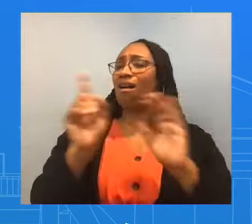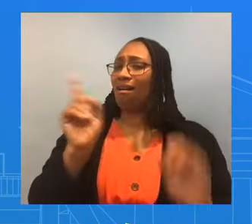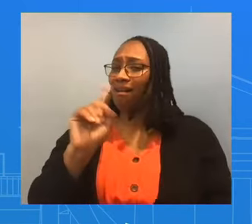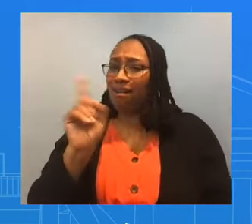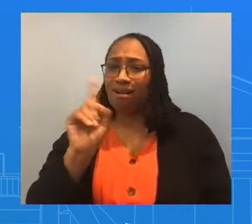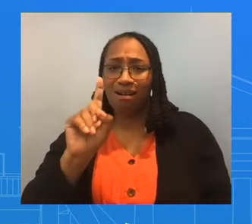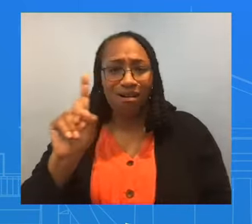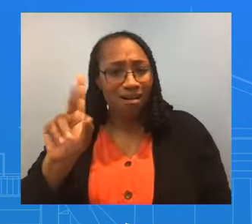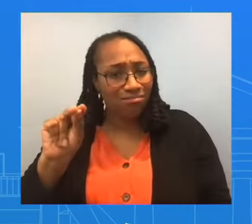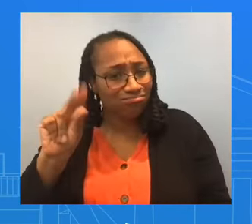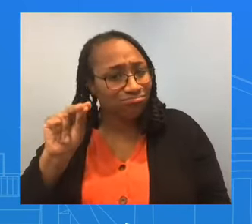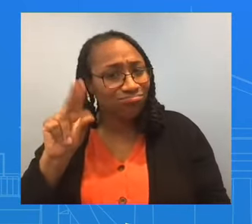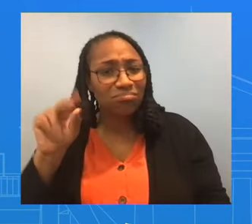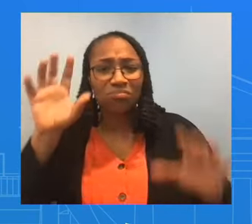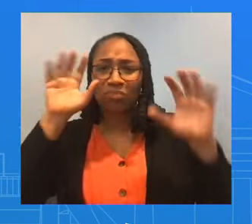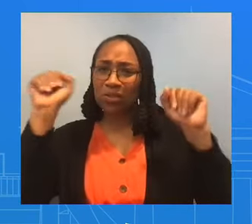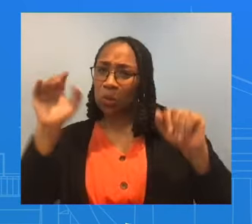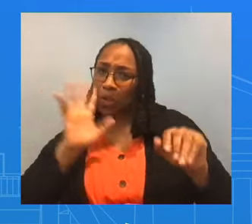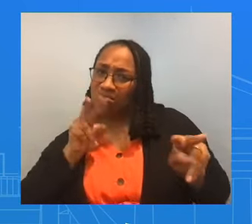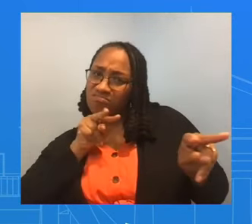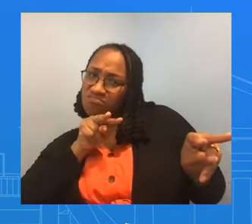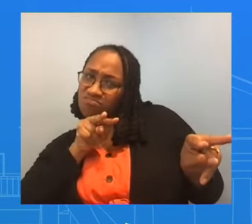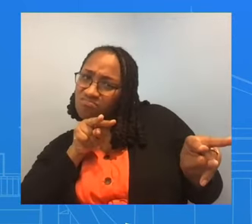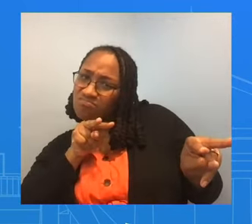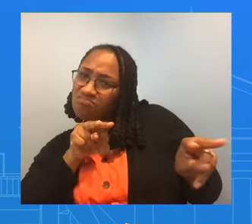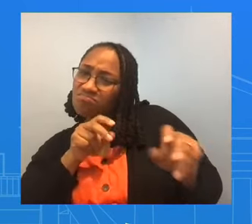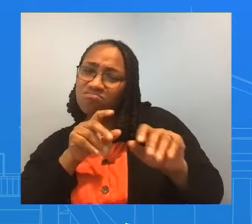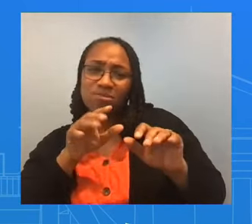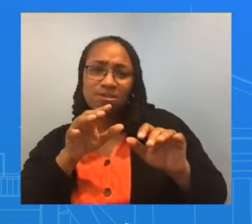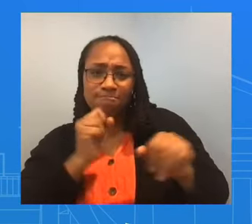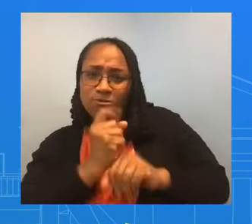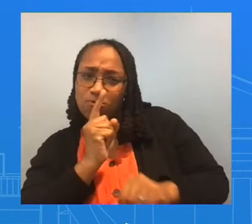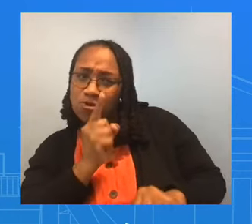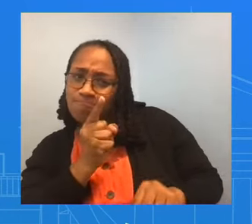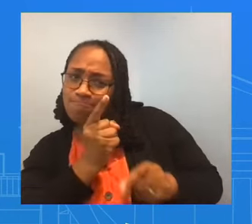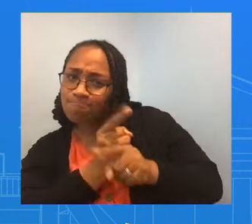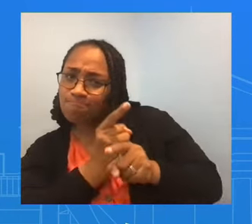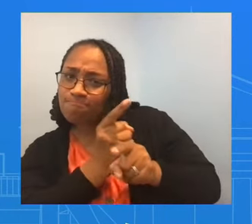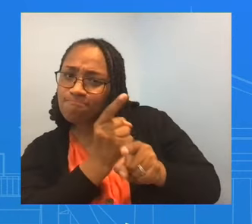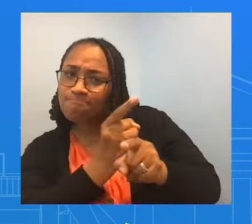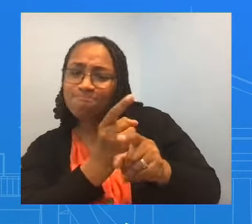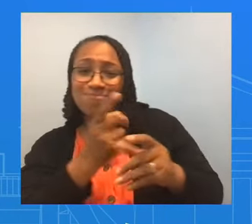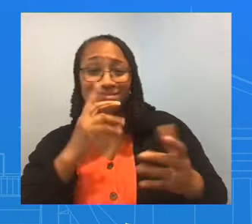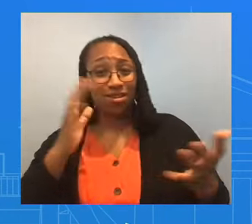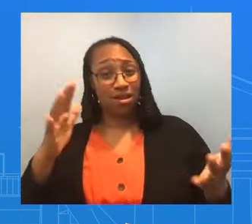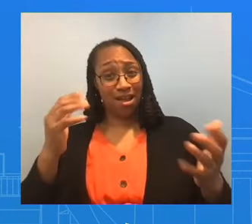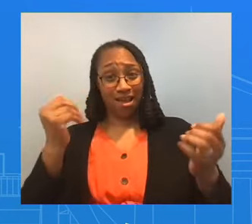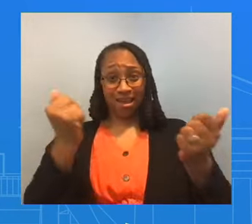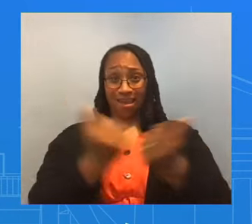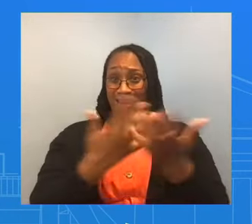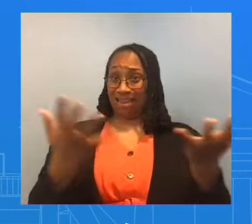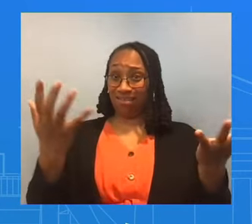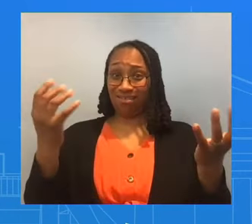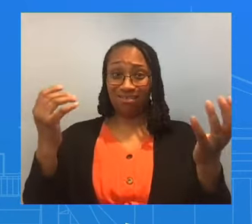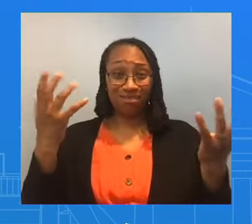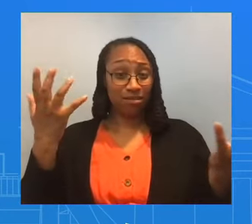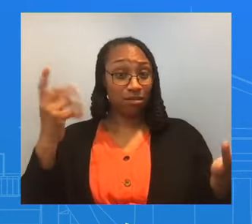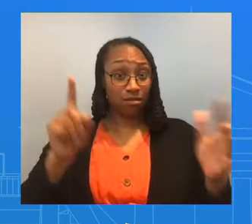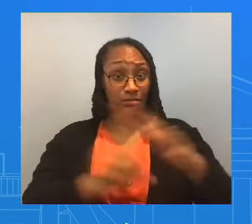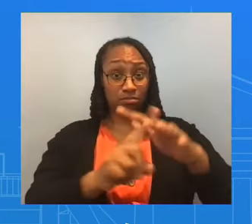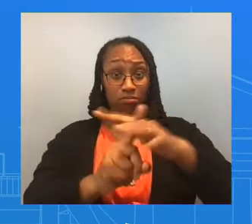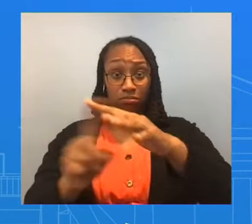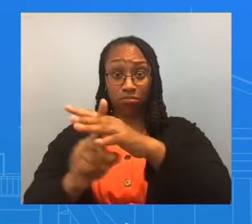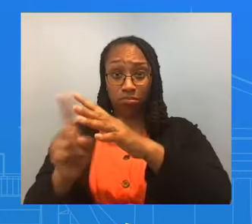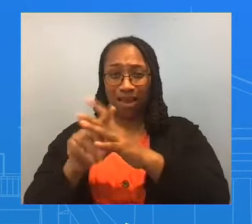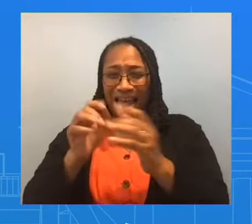asked about the specific case, anything related to that case, we refer to the Department of Justice, because we are not going to politicize it from here. The president's not